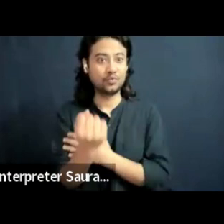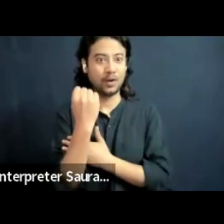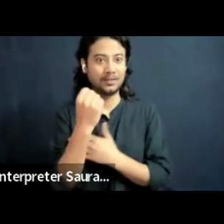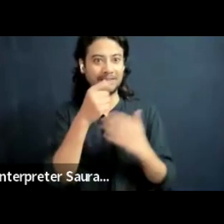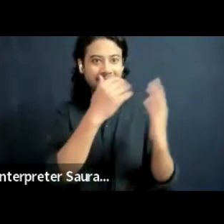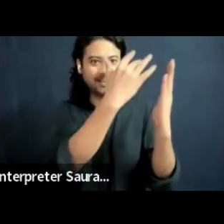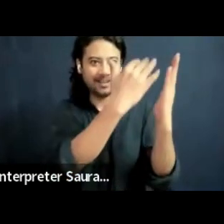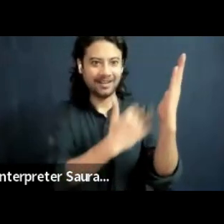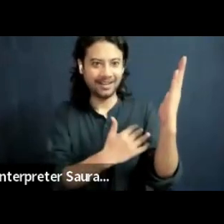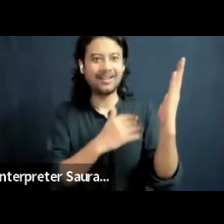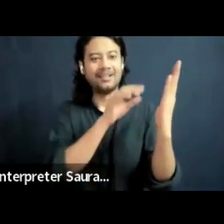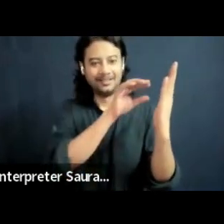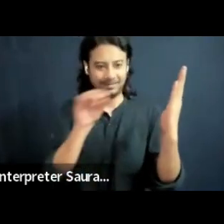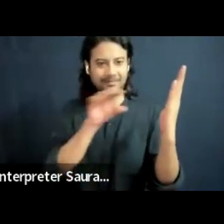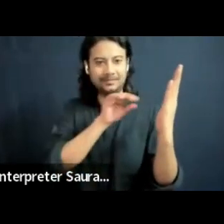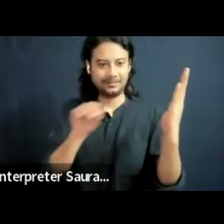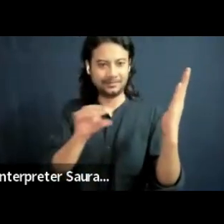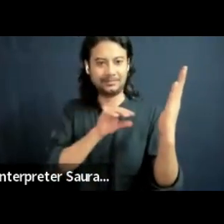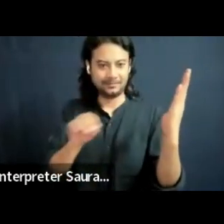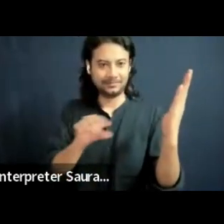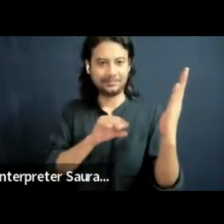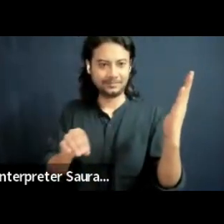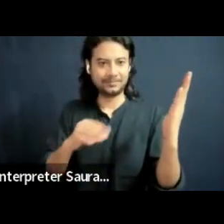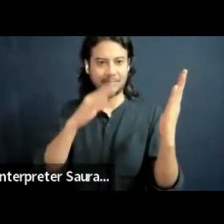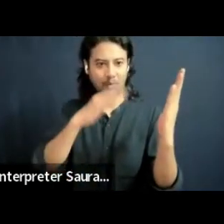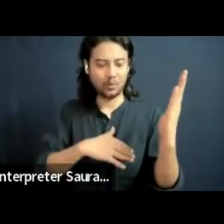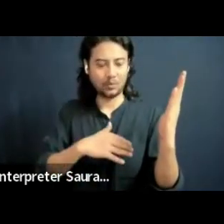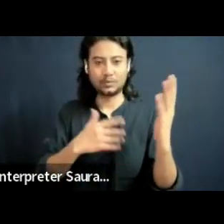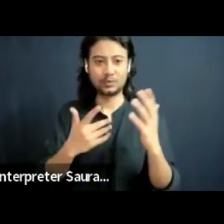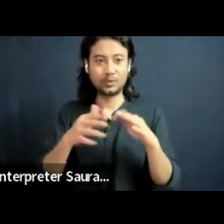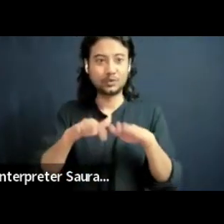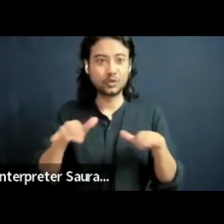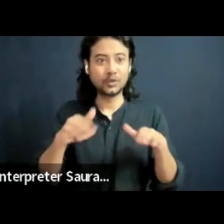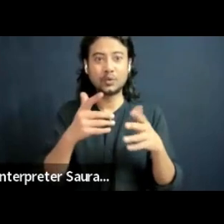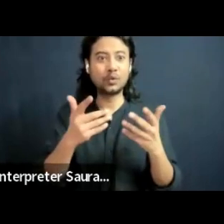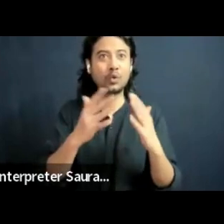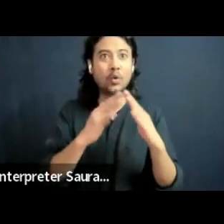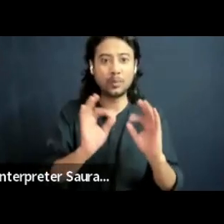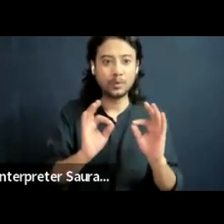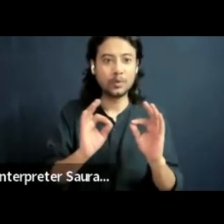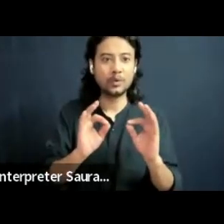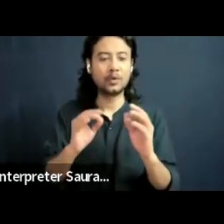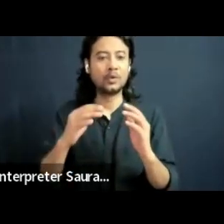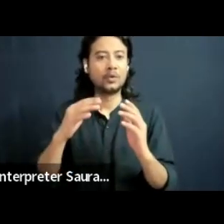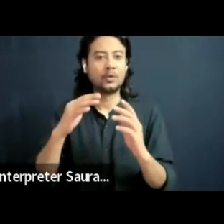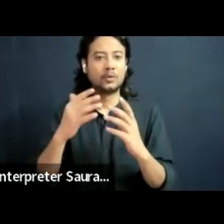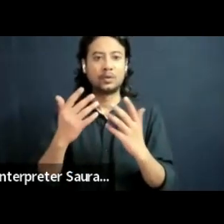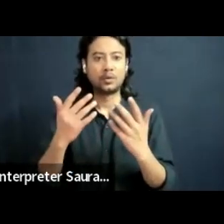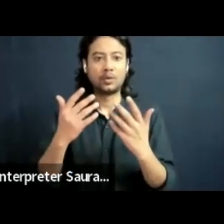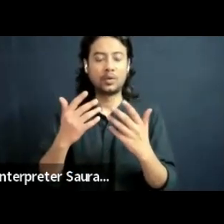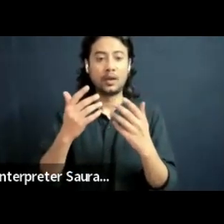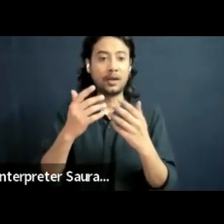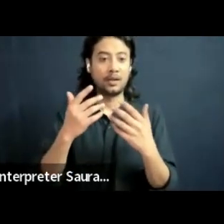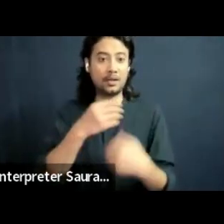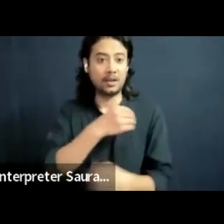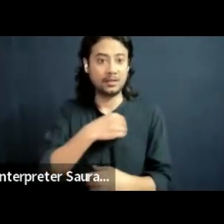facilities for children who have no family, who have been abandoned, without shelter, free healthcare, barrier-free access to health